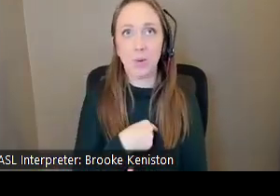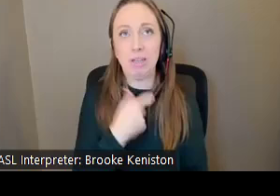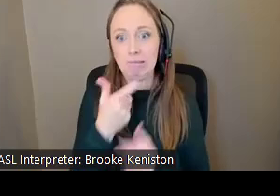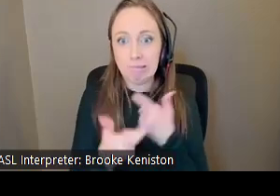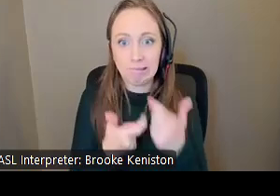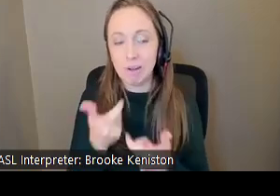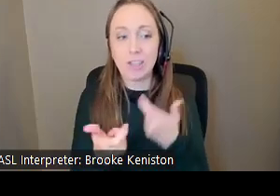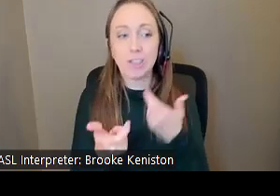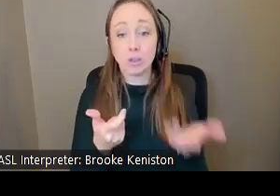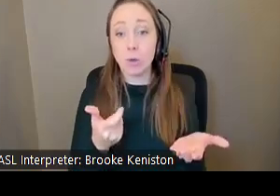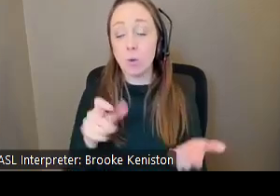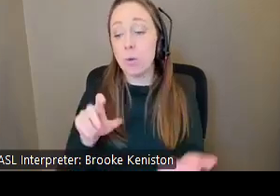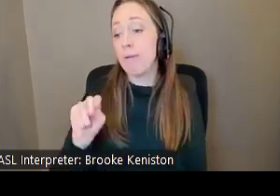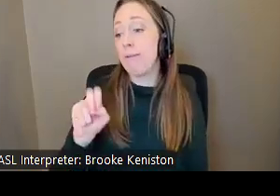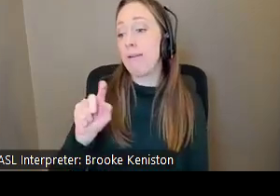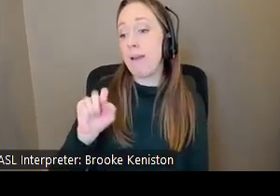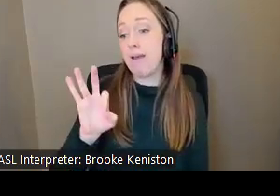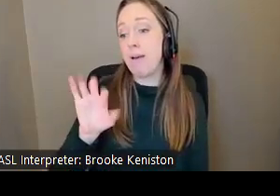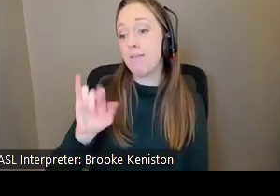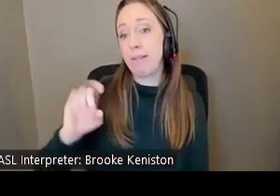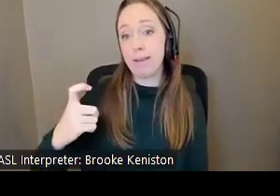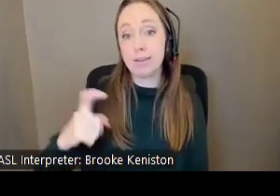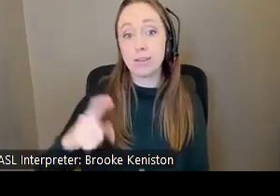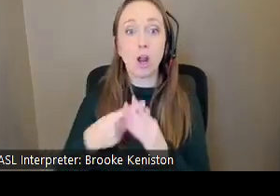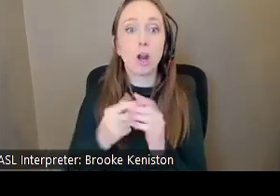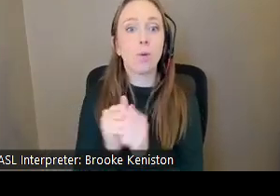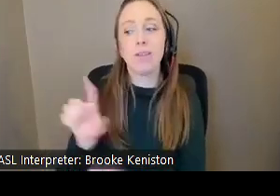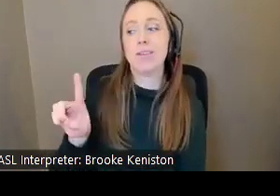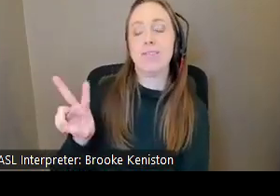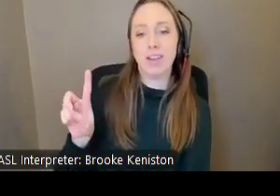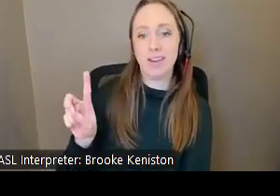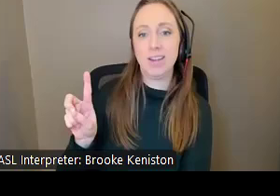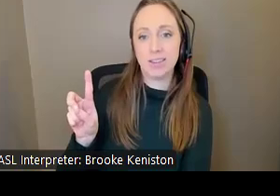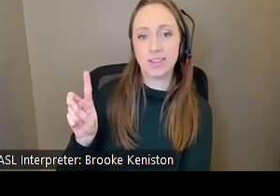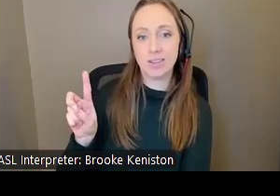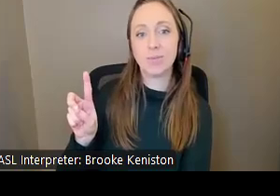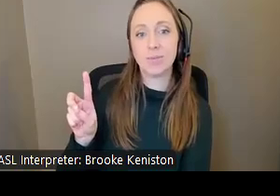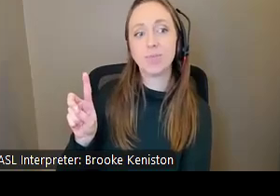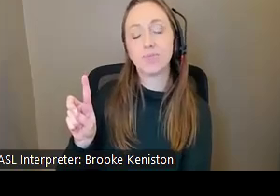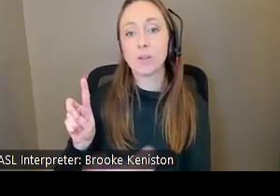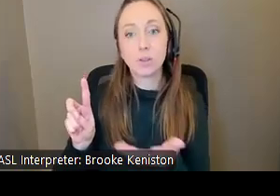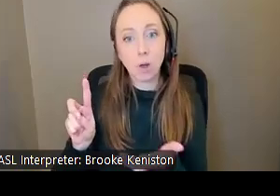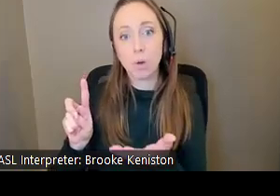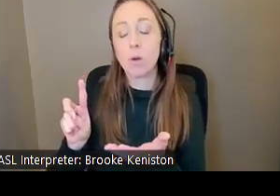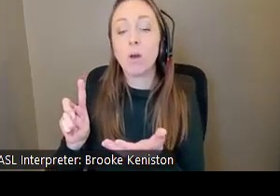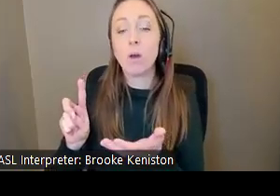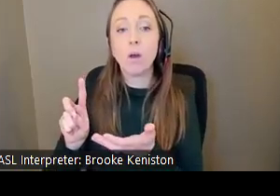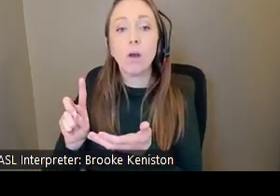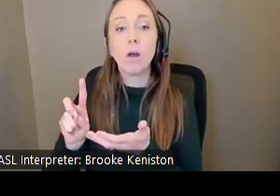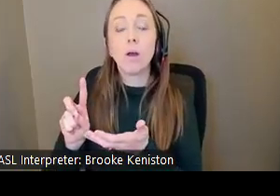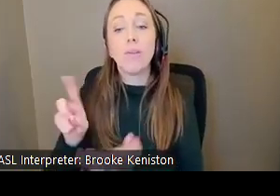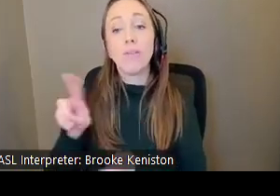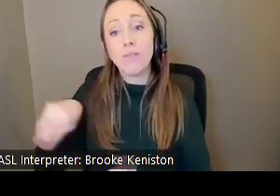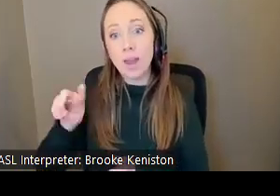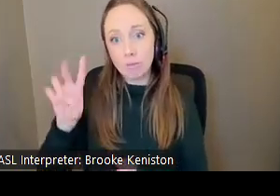started with the DVD era. And right off the bat, they did few things that removed the pain points